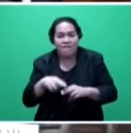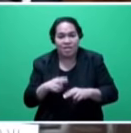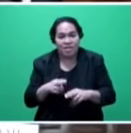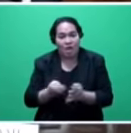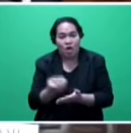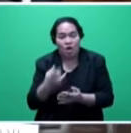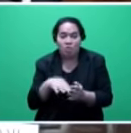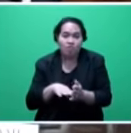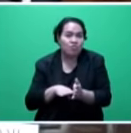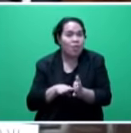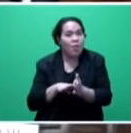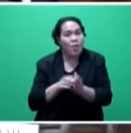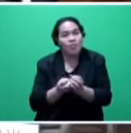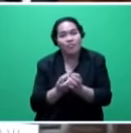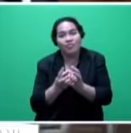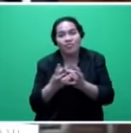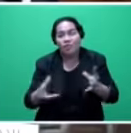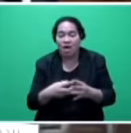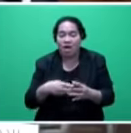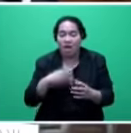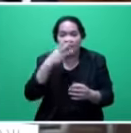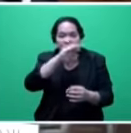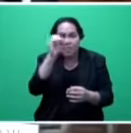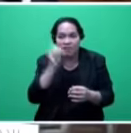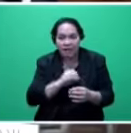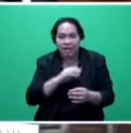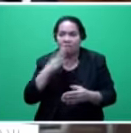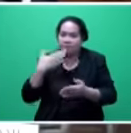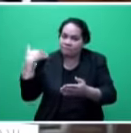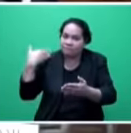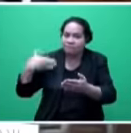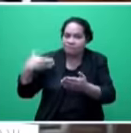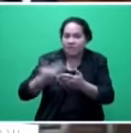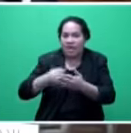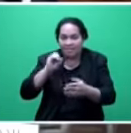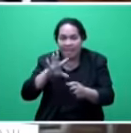rate of above 3% on average over the past 10 years.